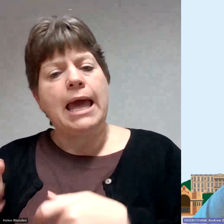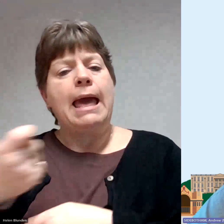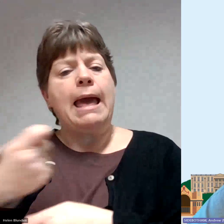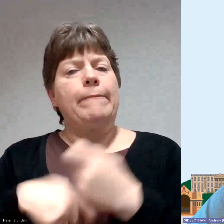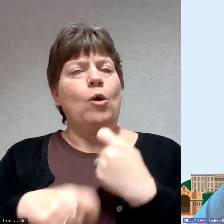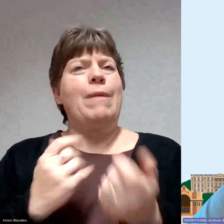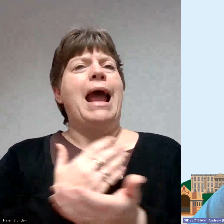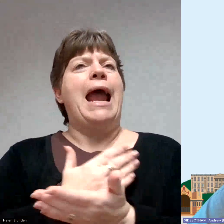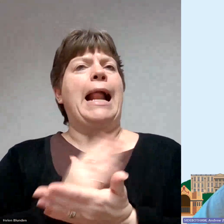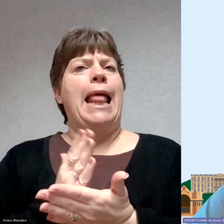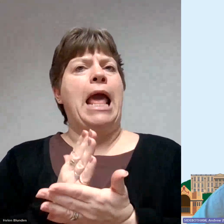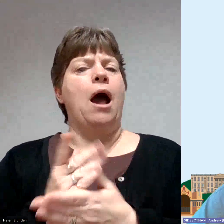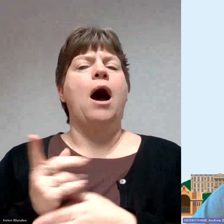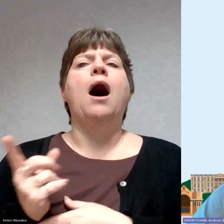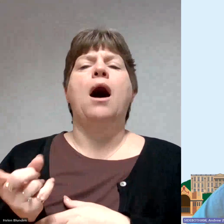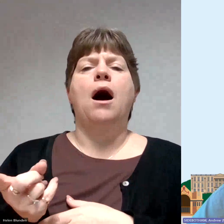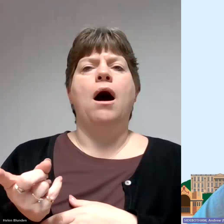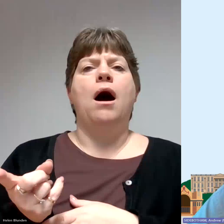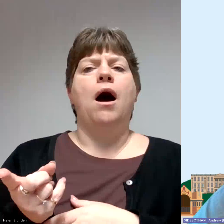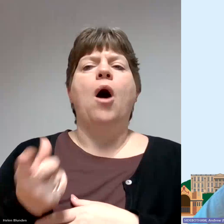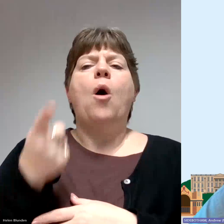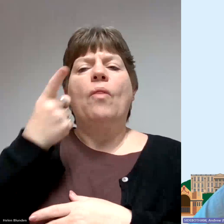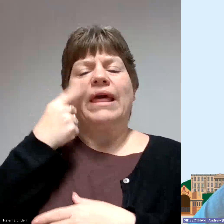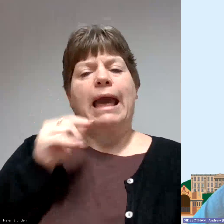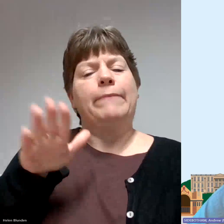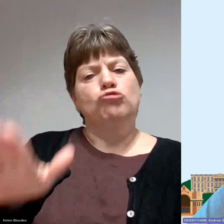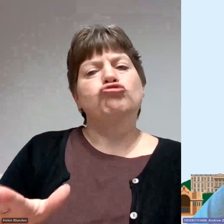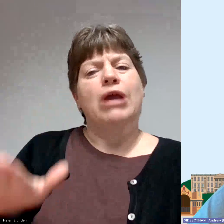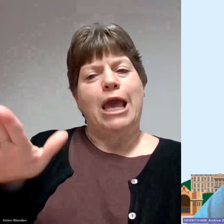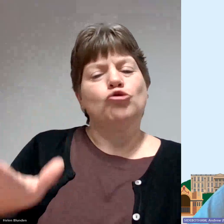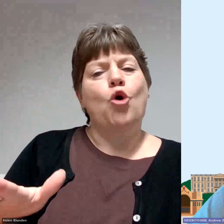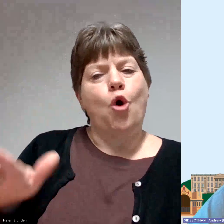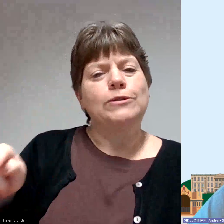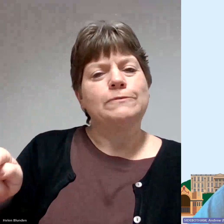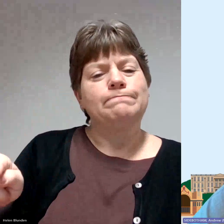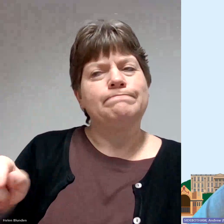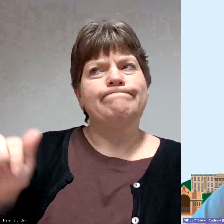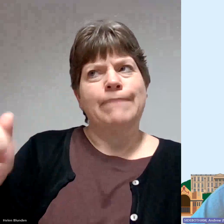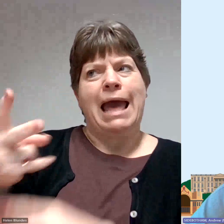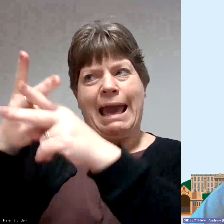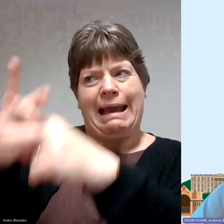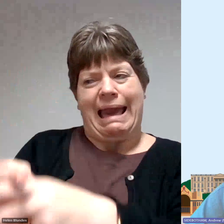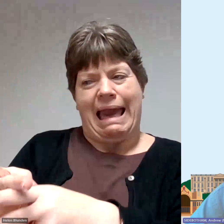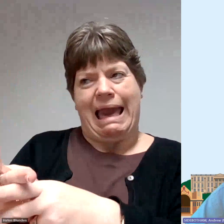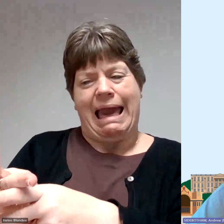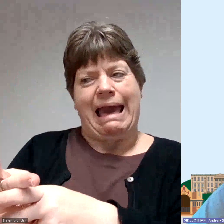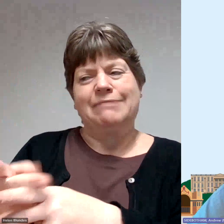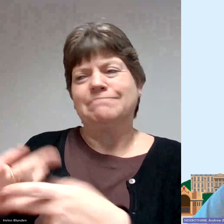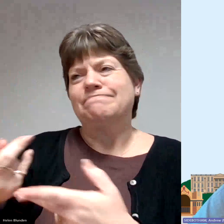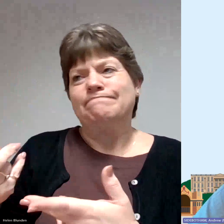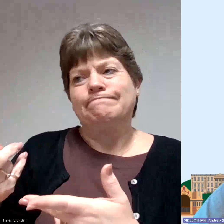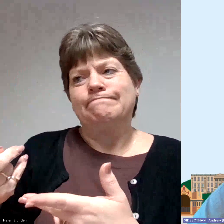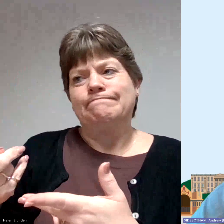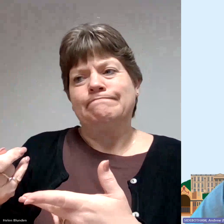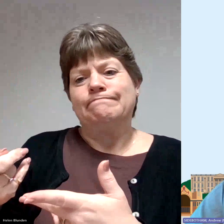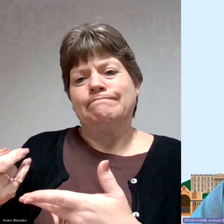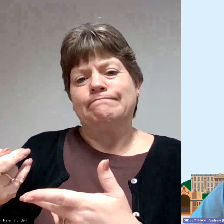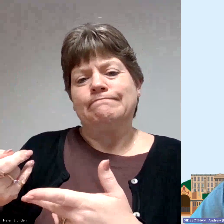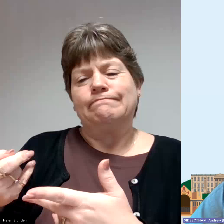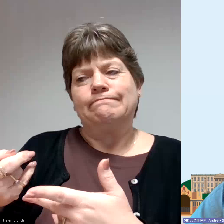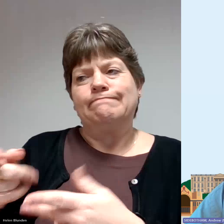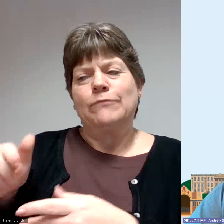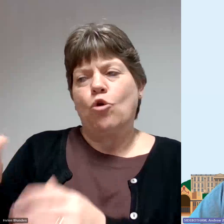that they can be reassured that perhaps their care that they had less of